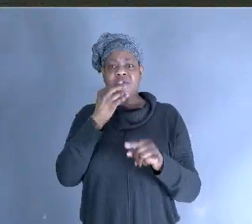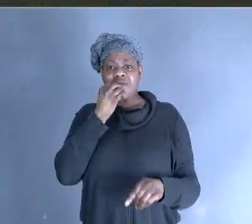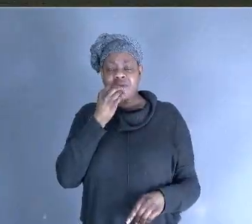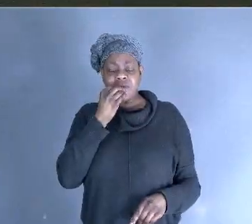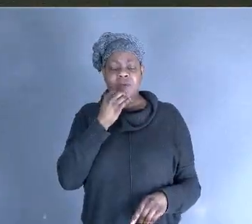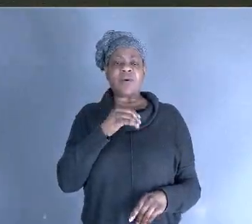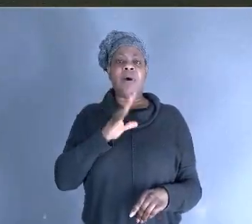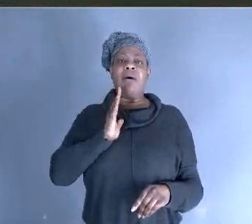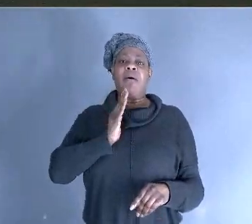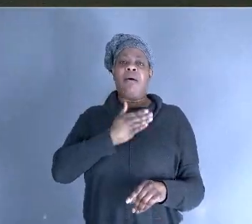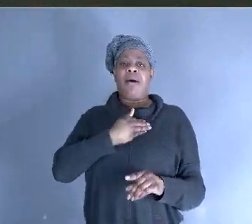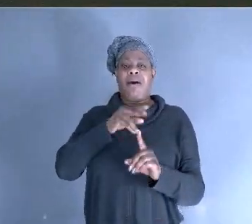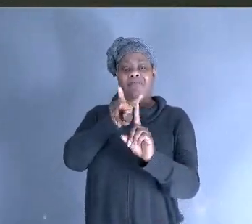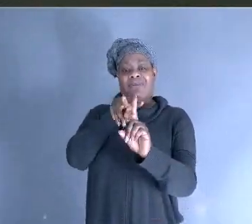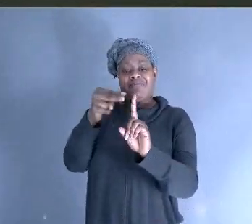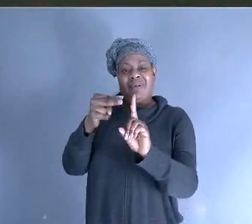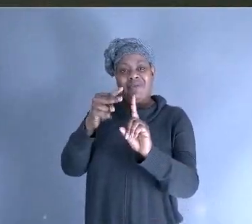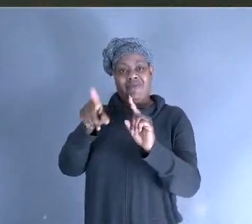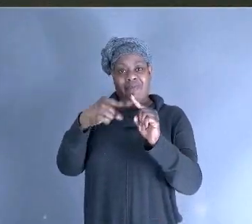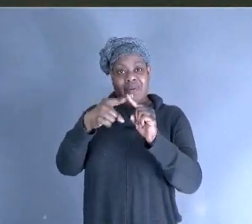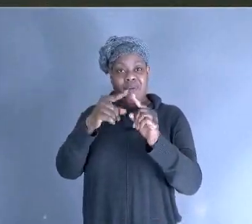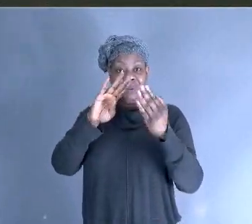for the glory of God